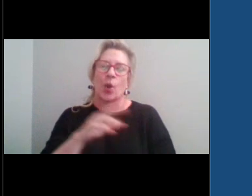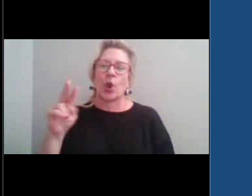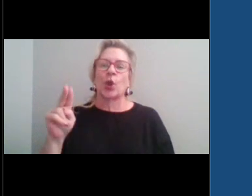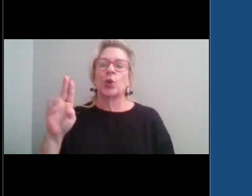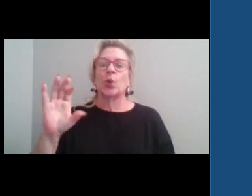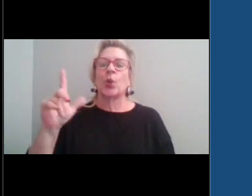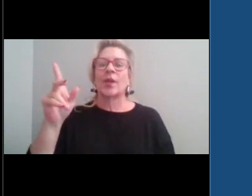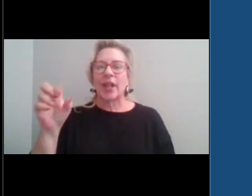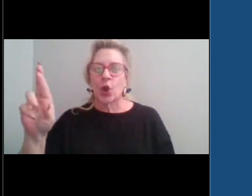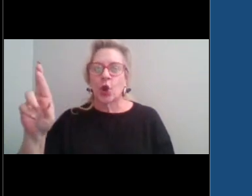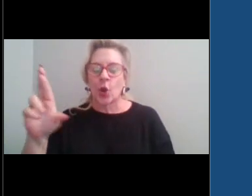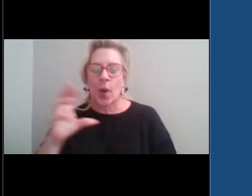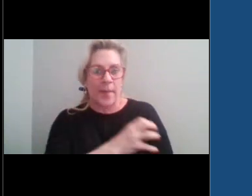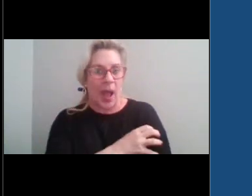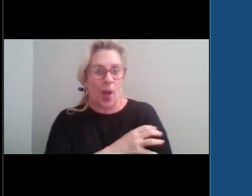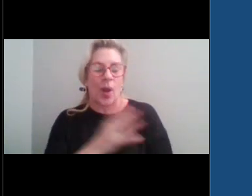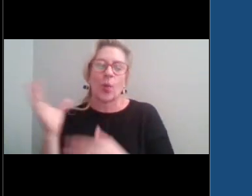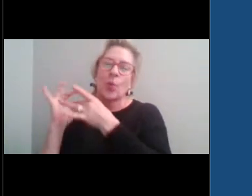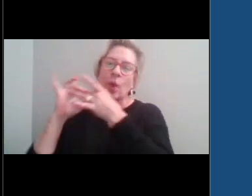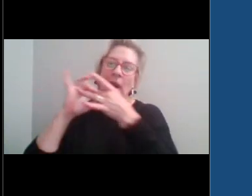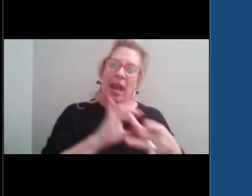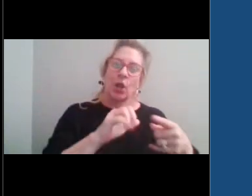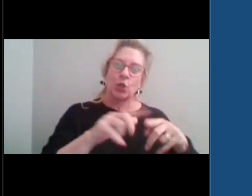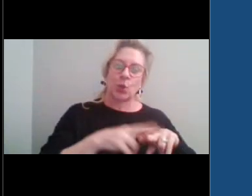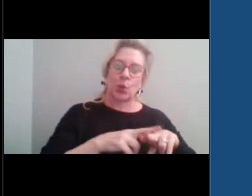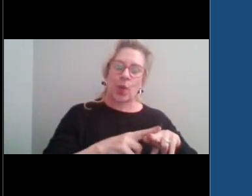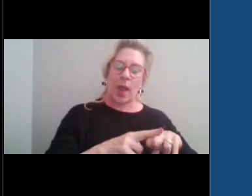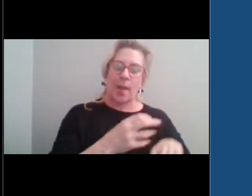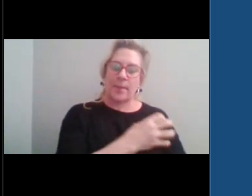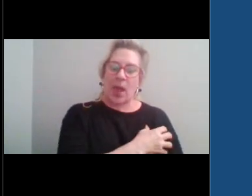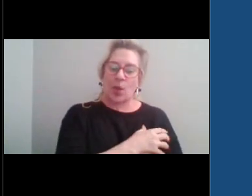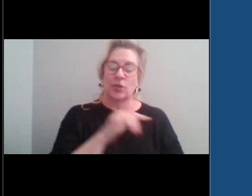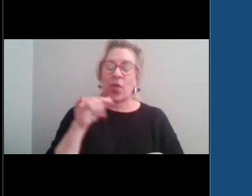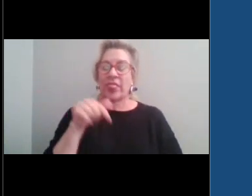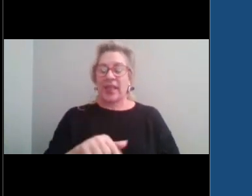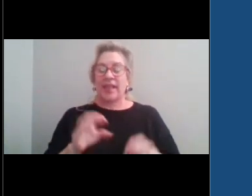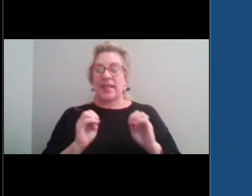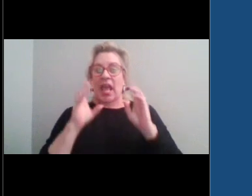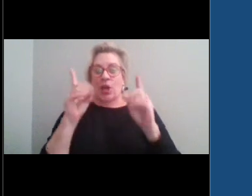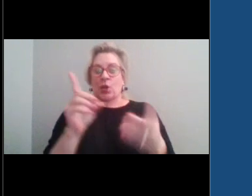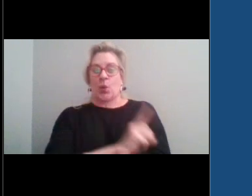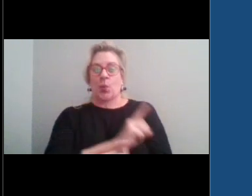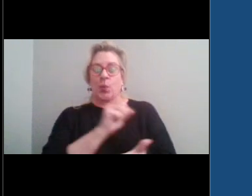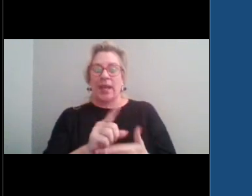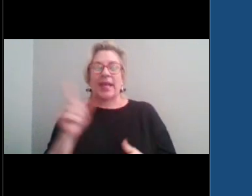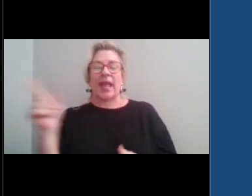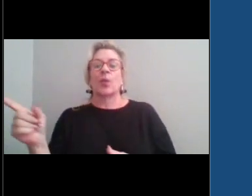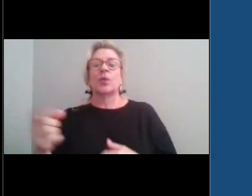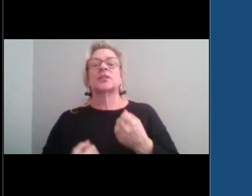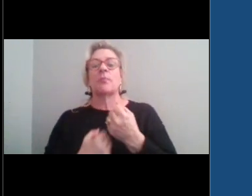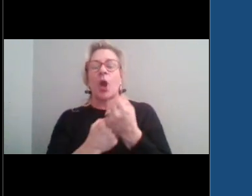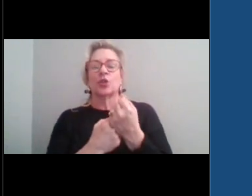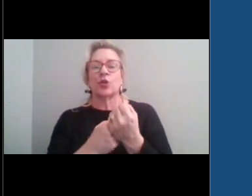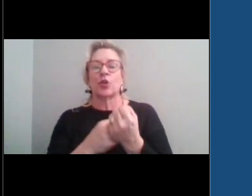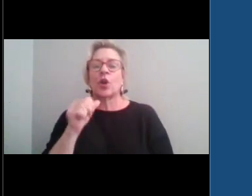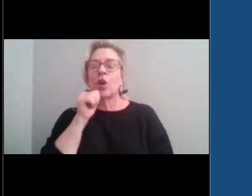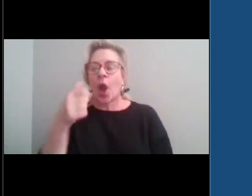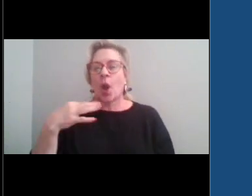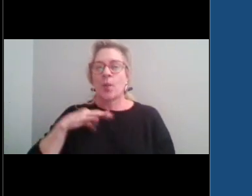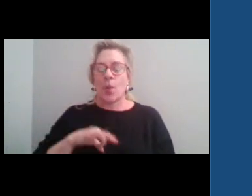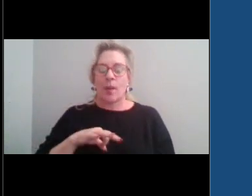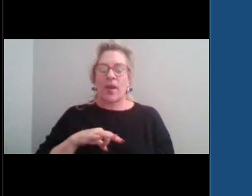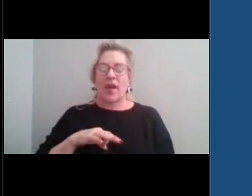related to rail travel. This educational week was sponsored by the independent nonprofit California Foundation